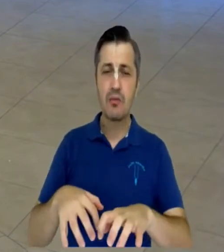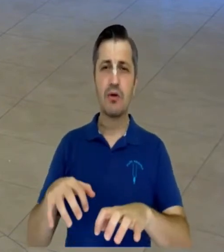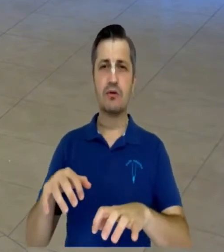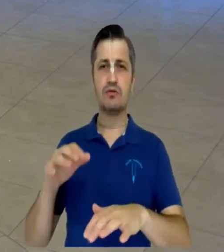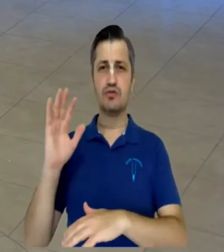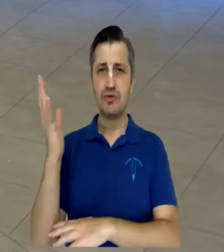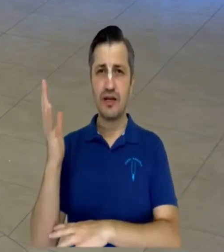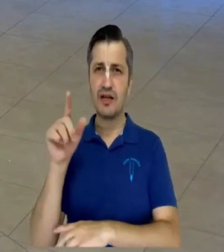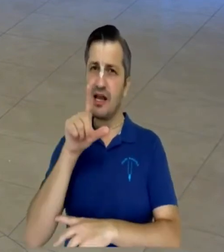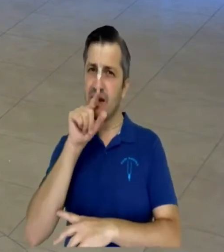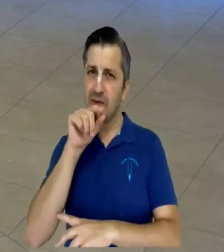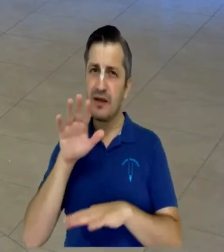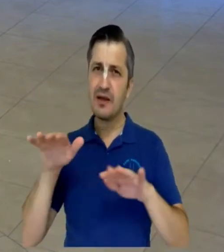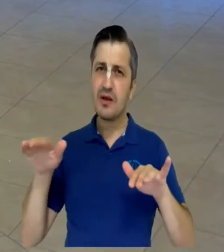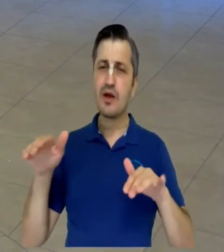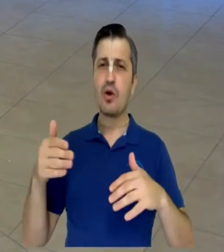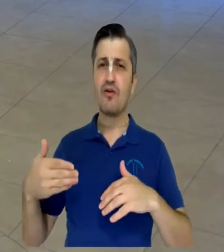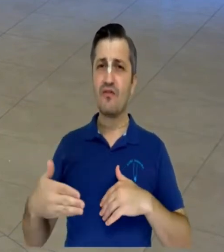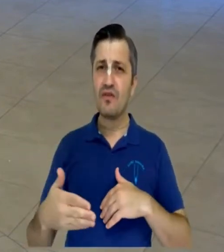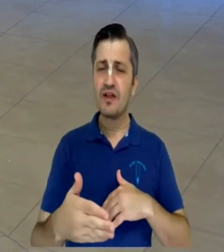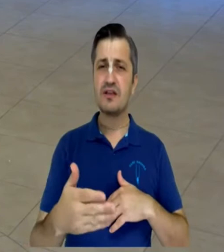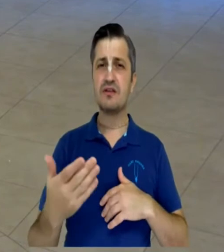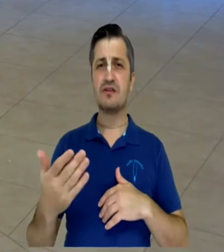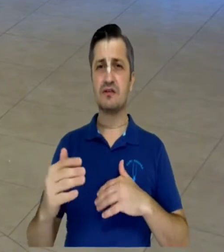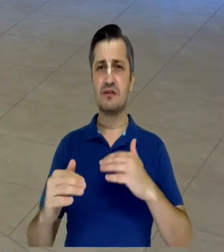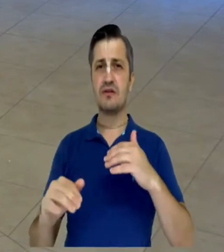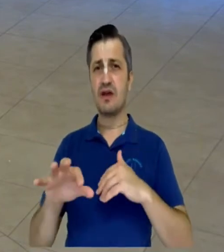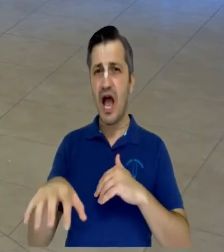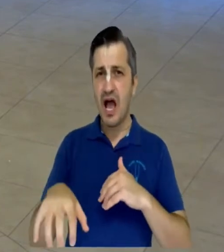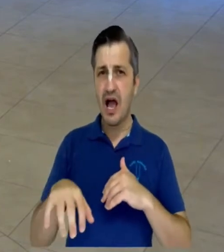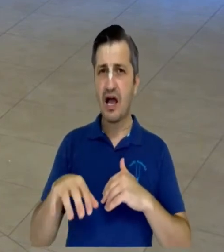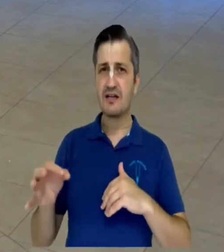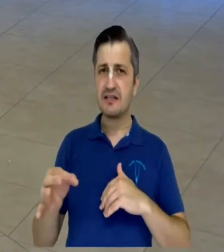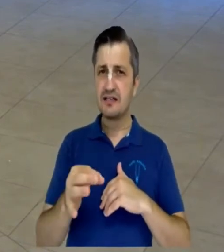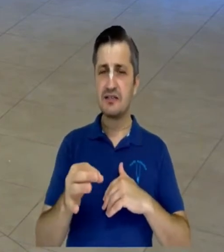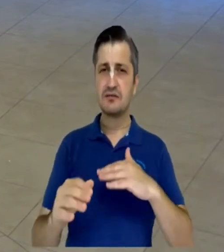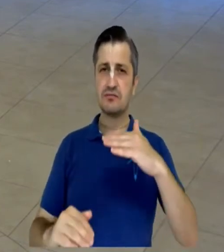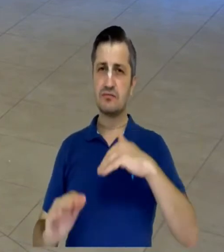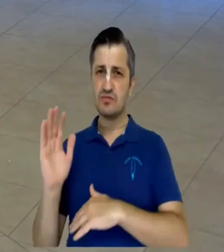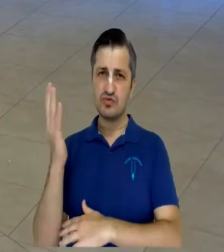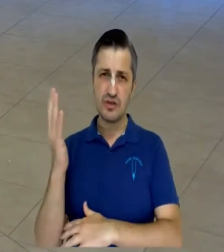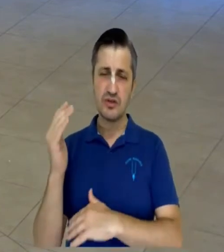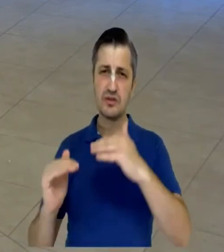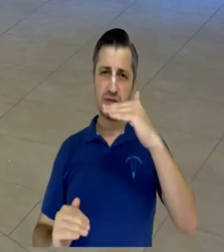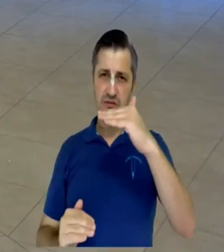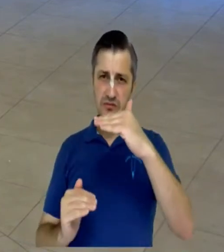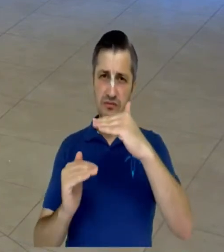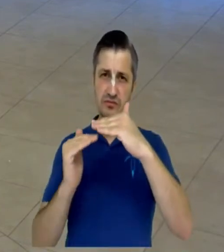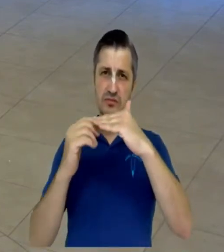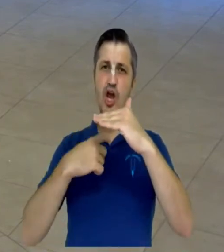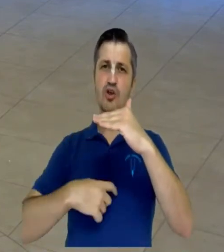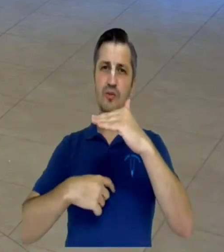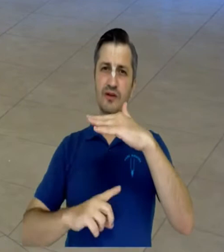in a 15:10, Krishna says, the foolish cannot understand how a living entity can quit his body, nor can